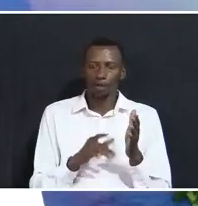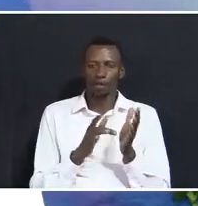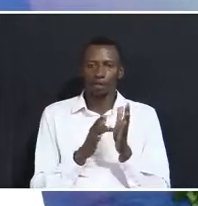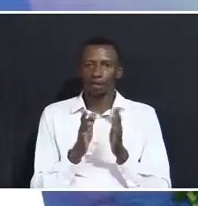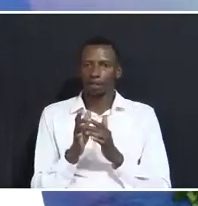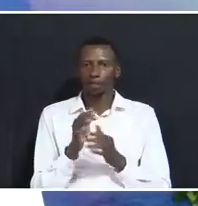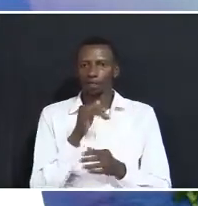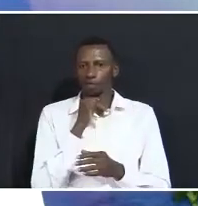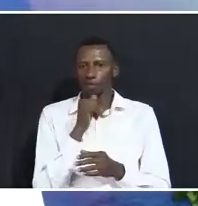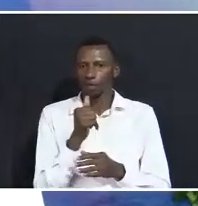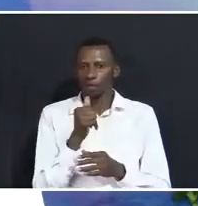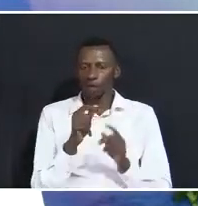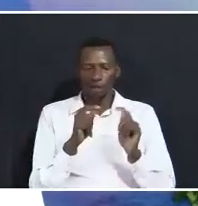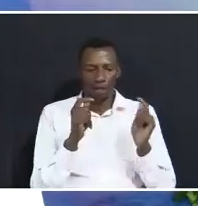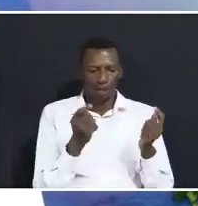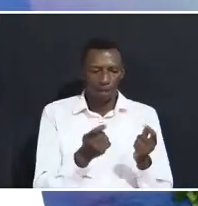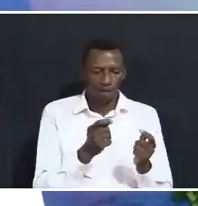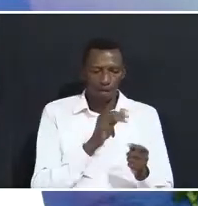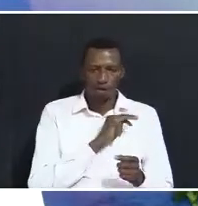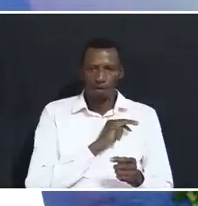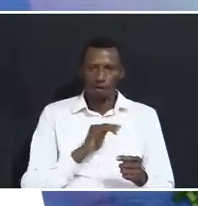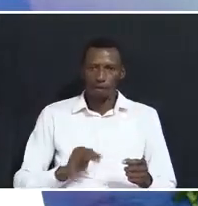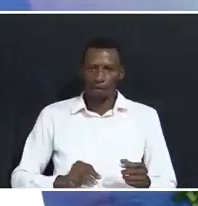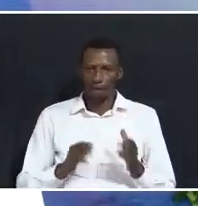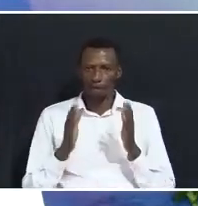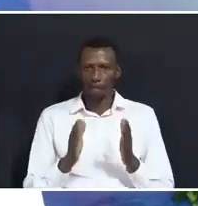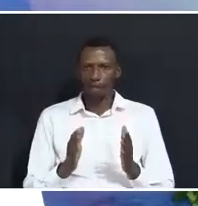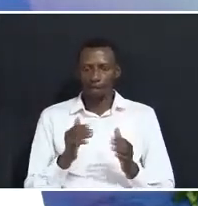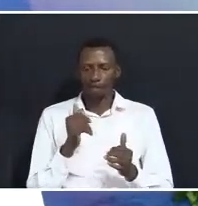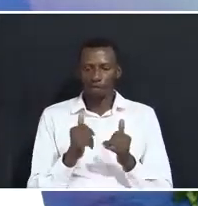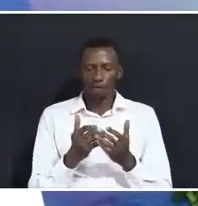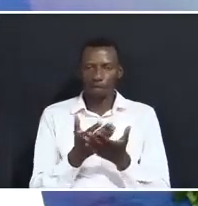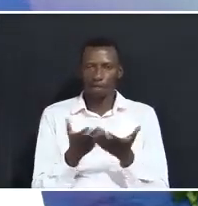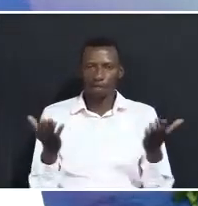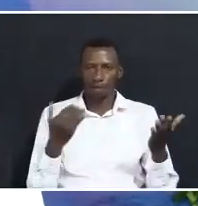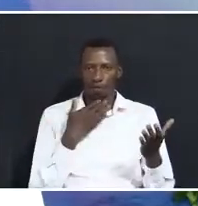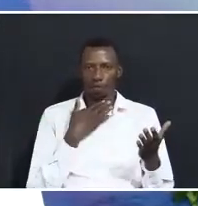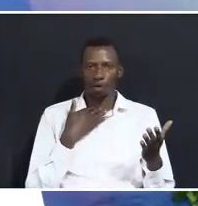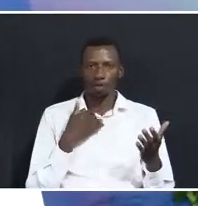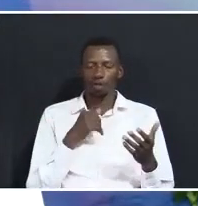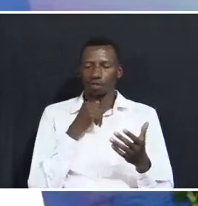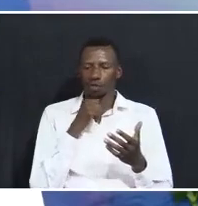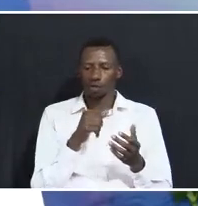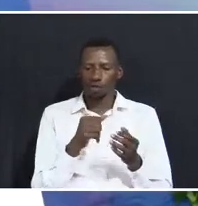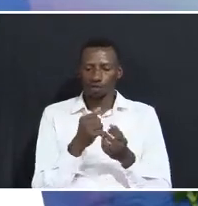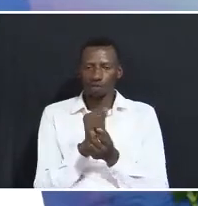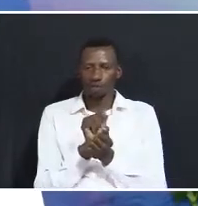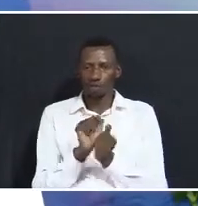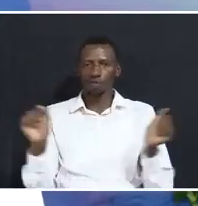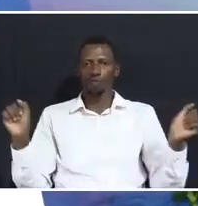Messiah they are looking for. He's not the political deliverer that they are looking for all this